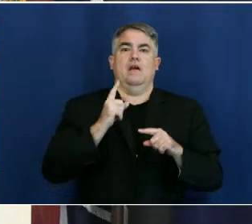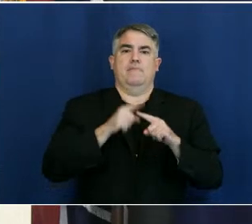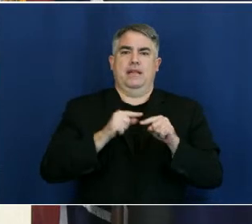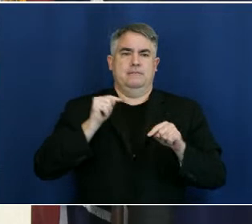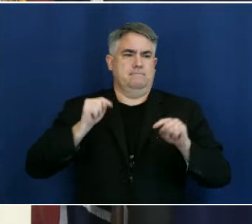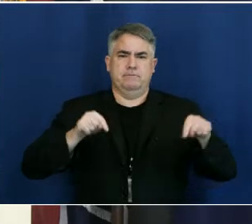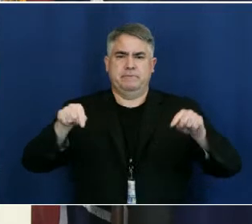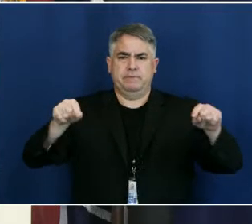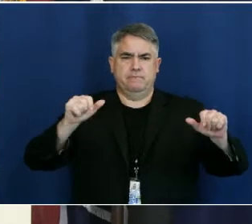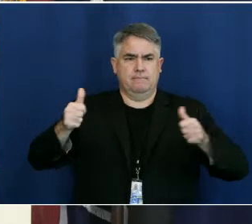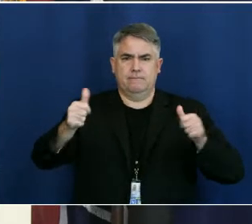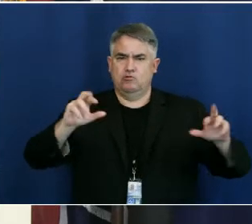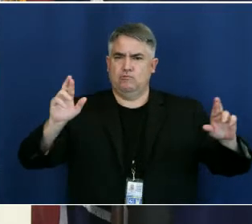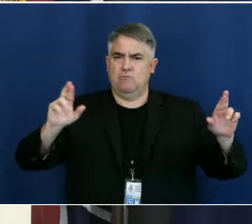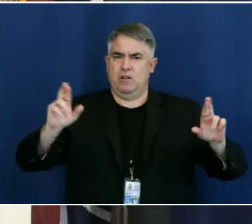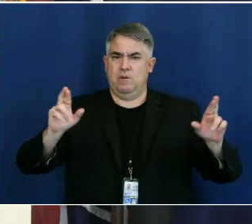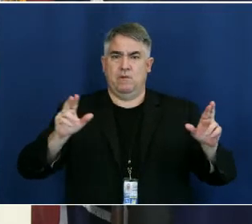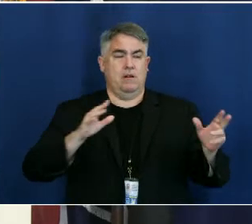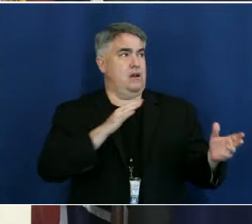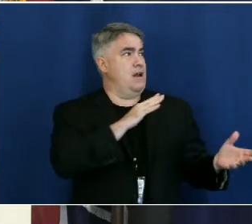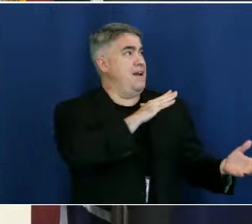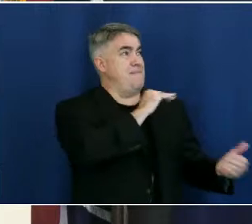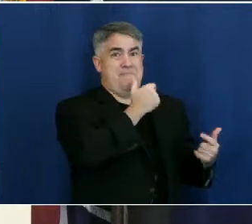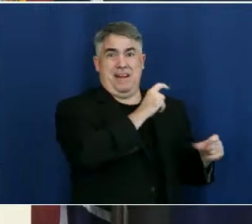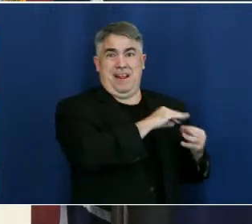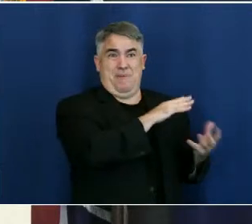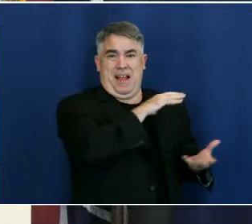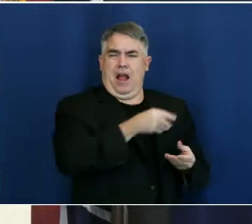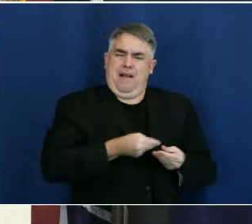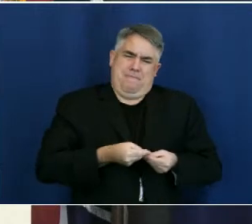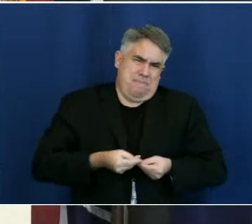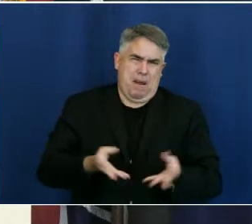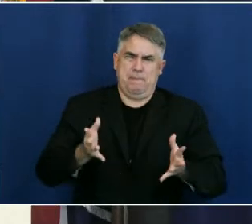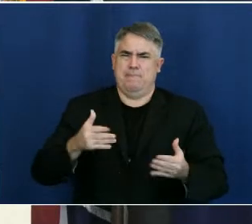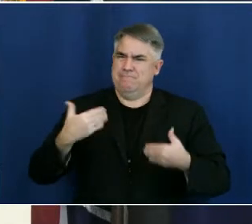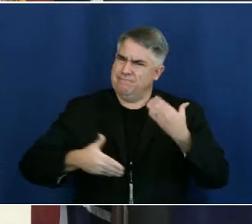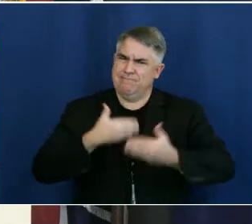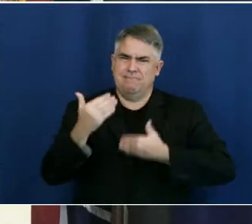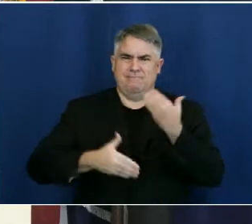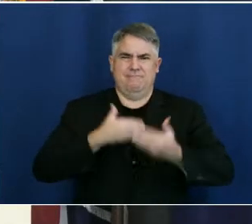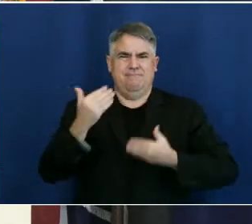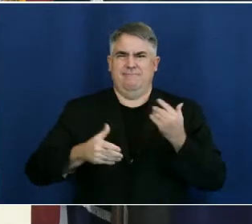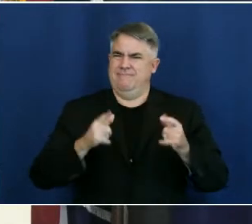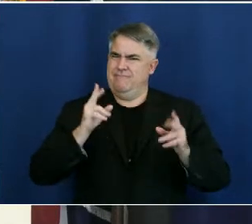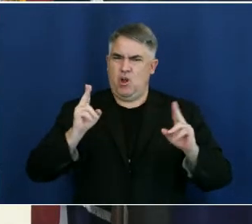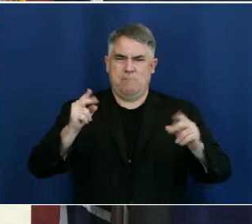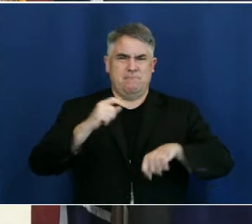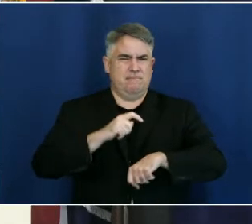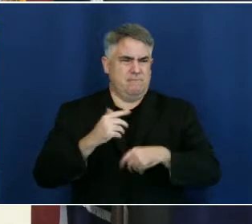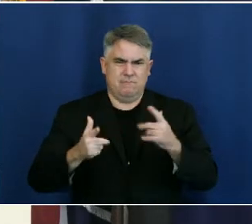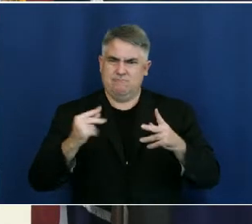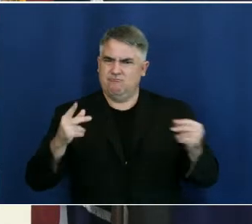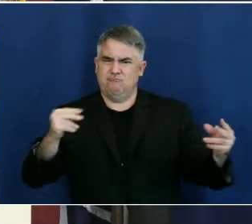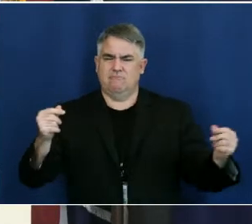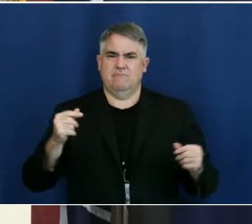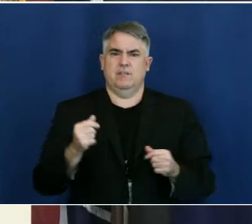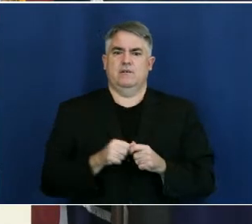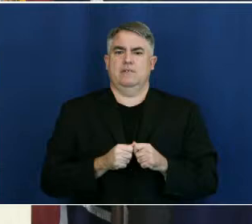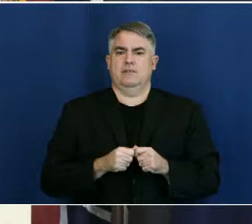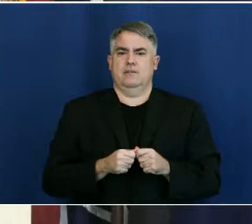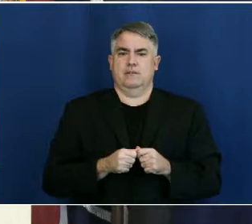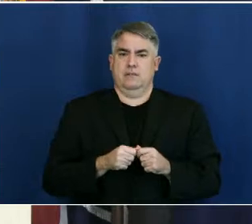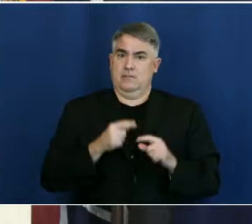are poised and ready and can quickly ramp up. Right now, we can do more than 20,000 a day. We think in a week or so, as we continue